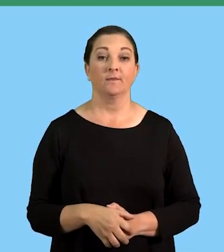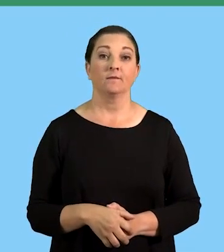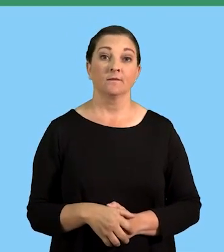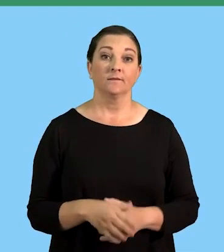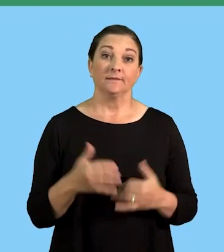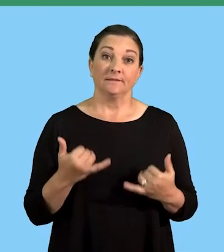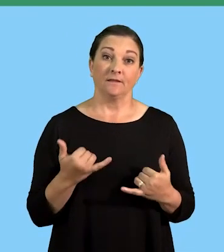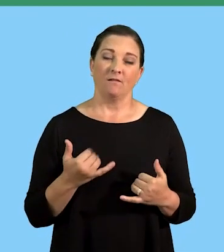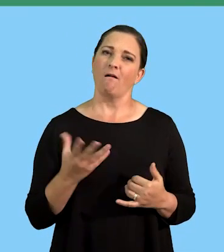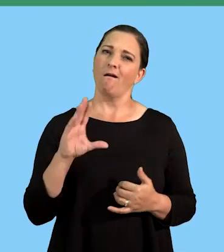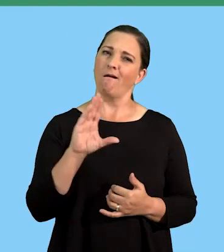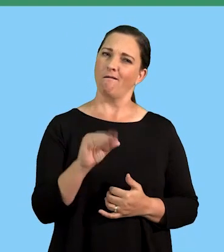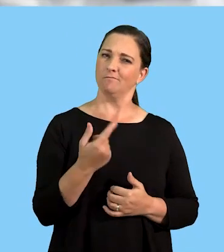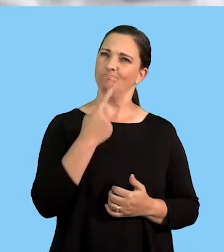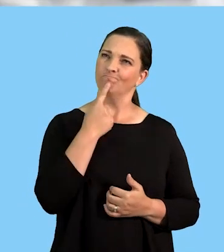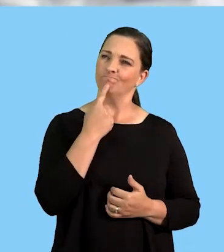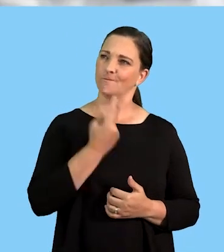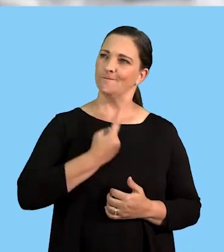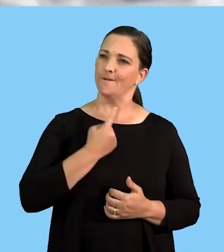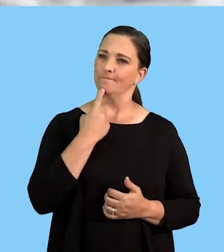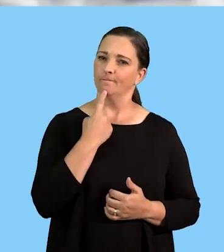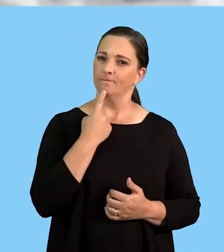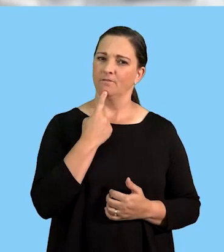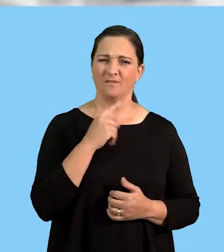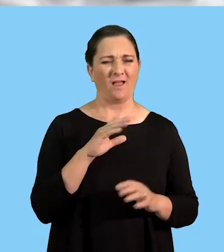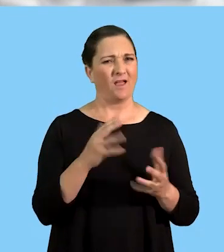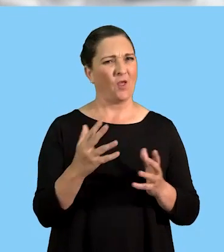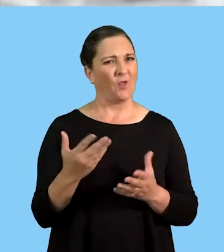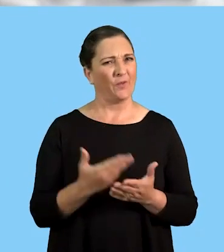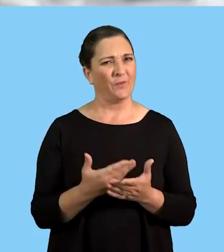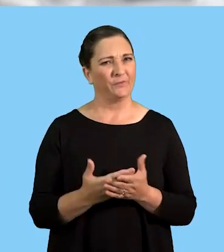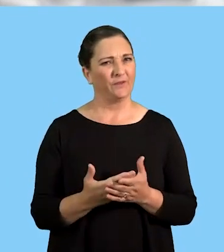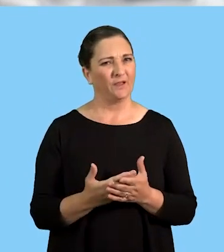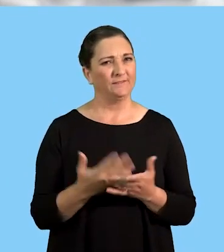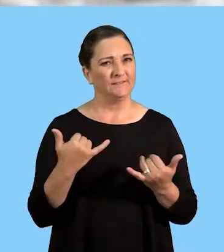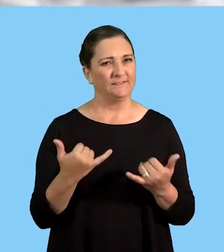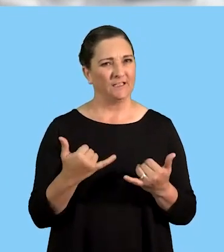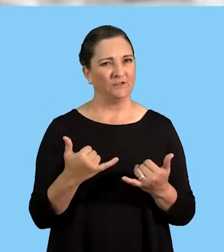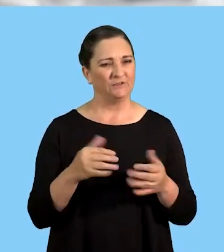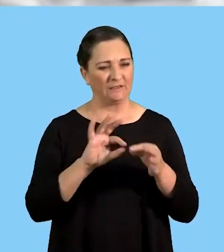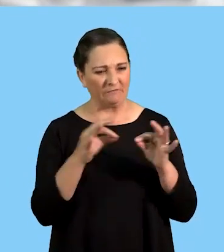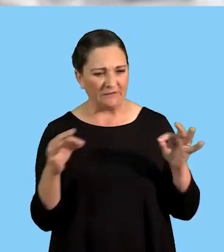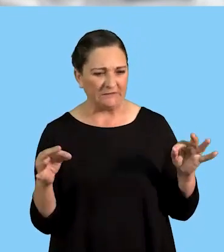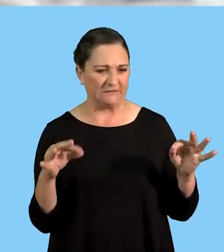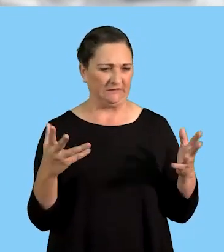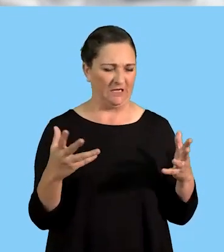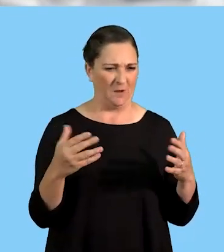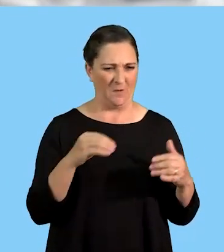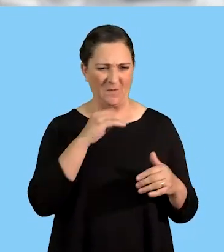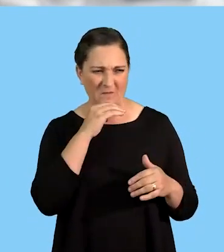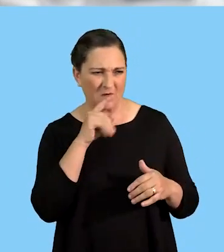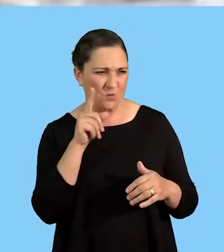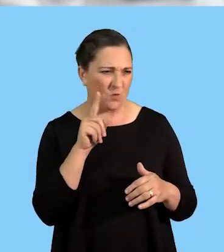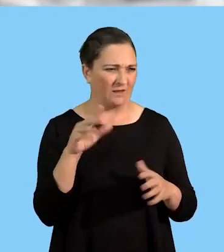I want you to then ask yourself, how is it that these terms and definitions are going to give meaning to